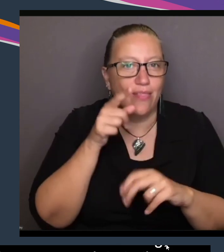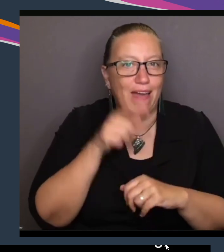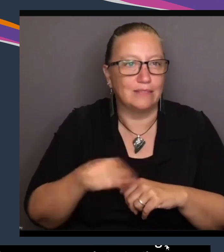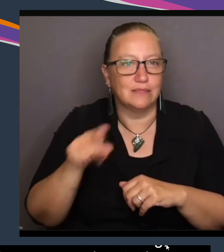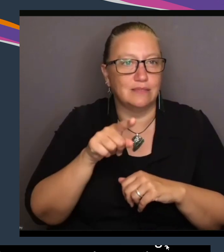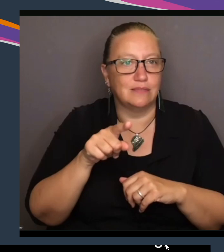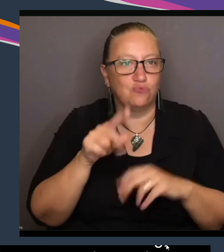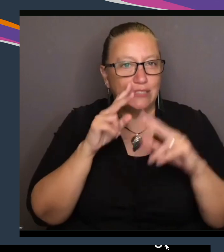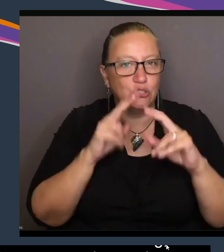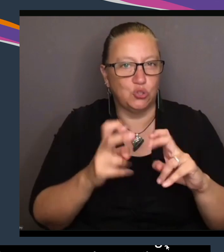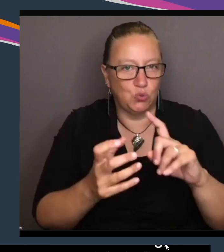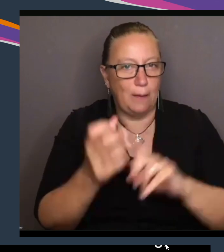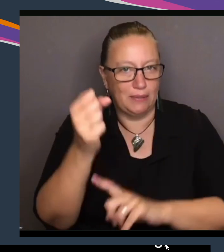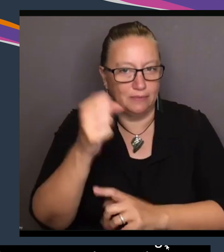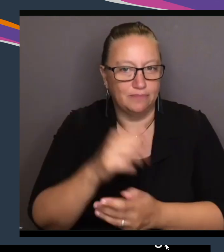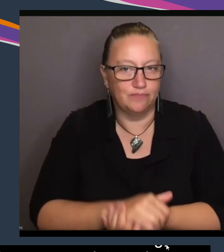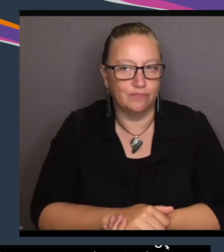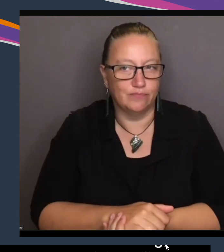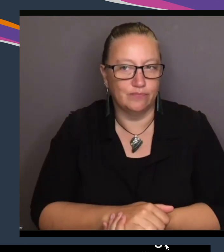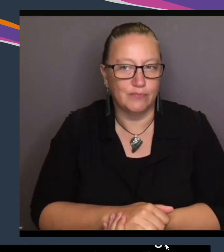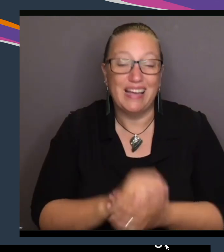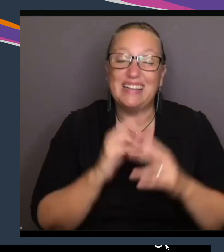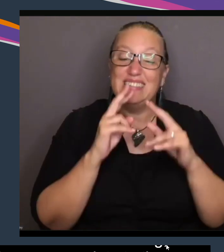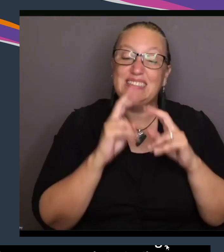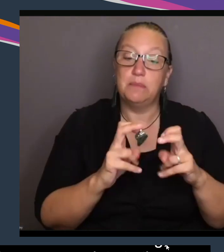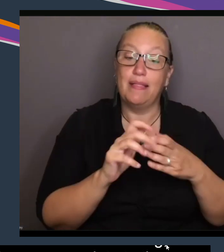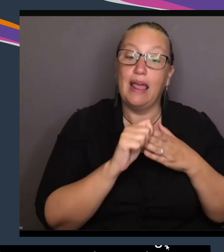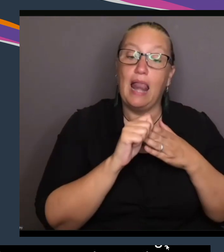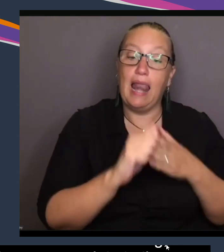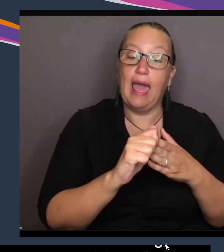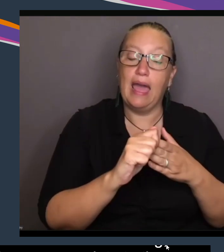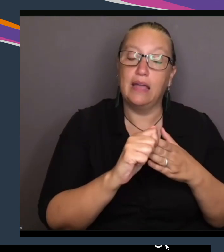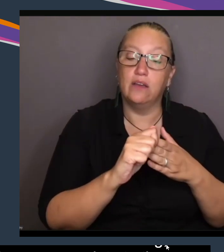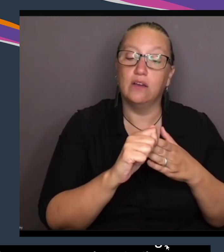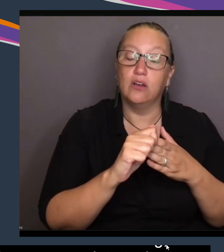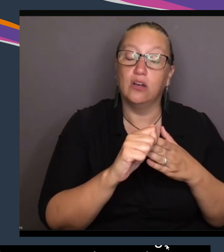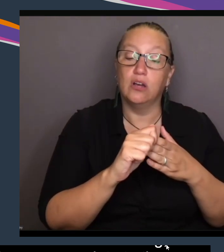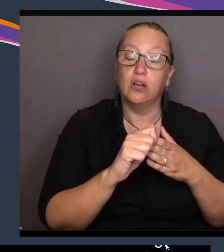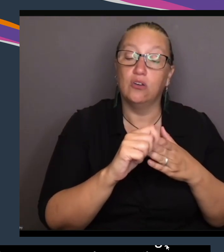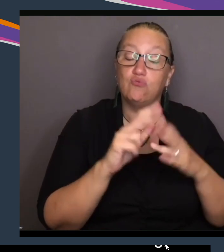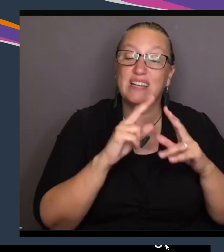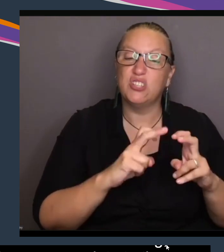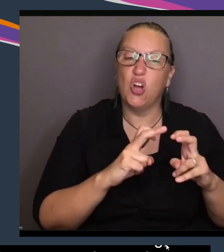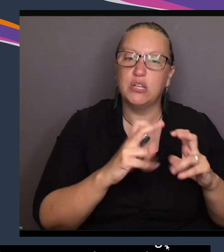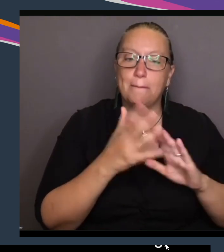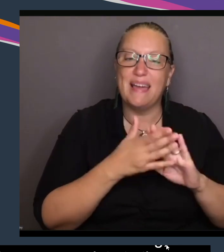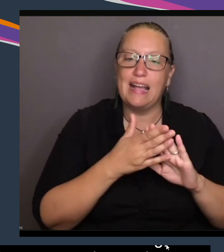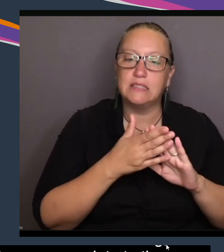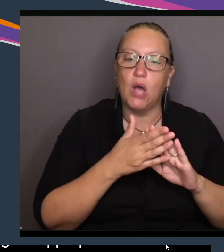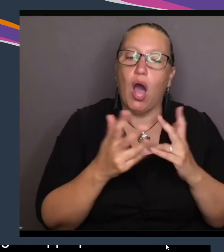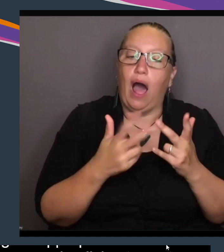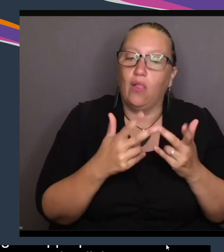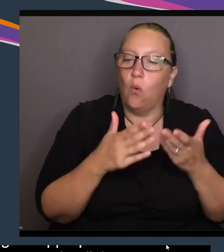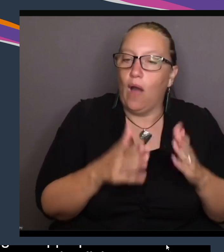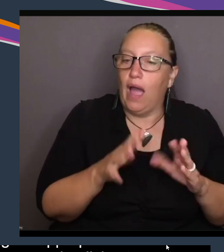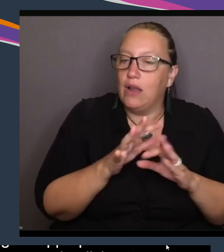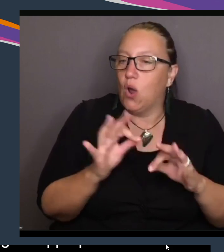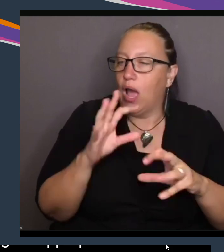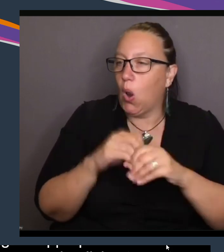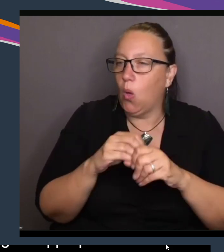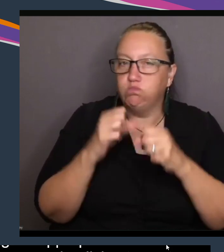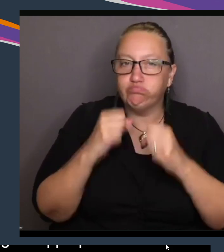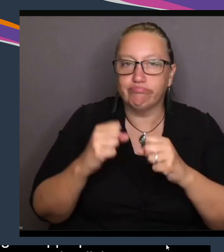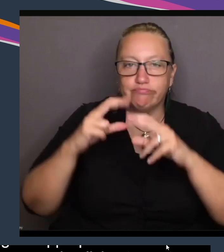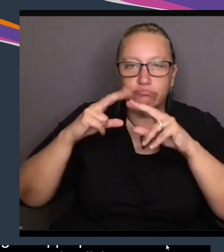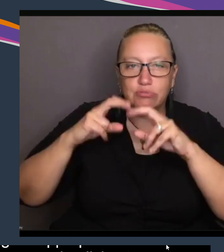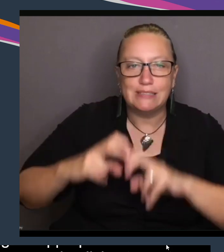an alternative to rigorous research. It is rigorous research and strengthens it. Embedding